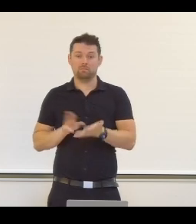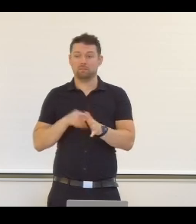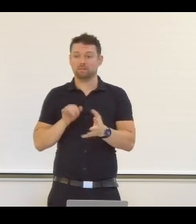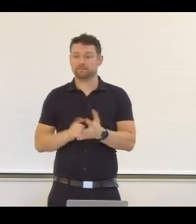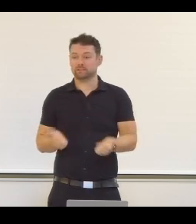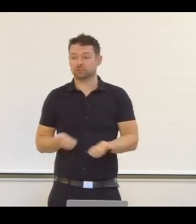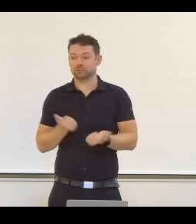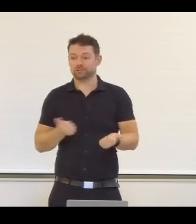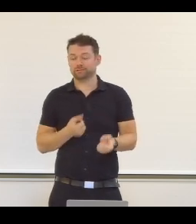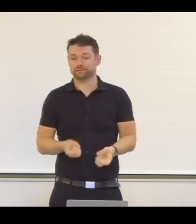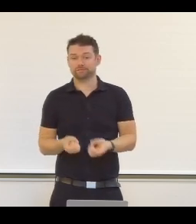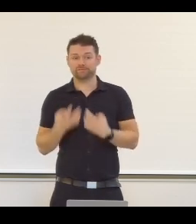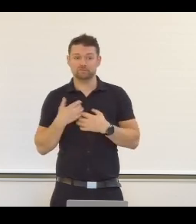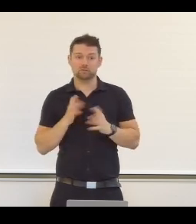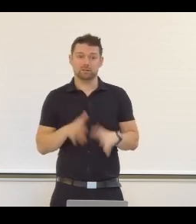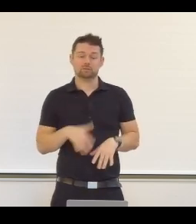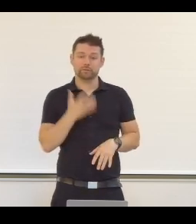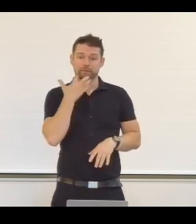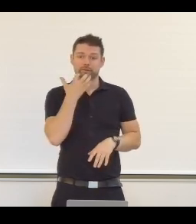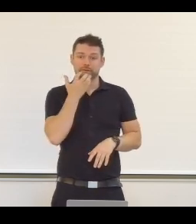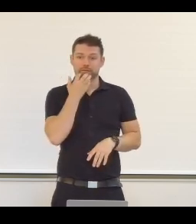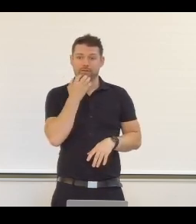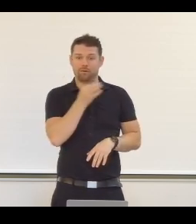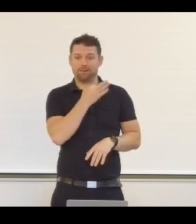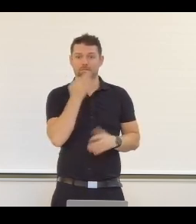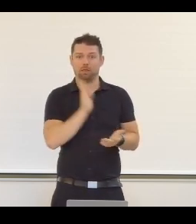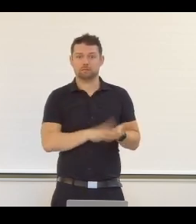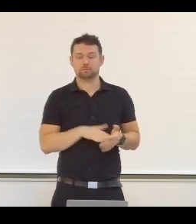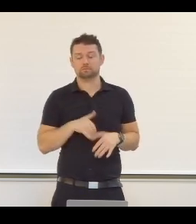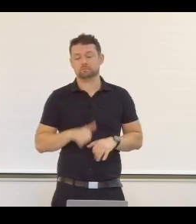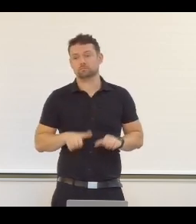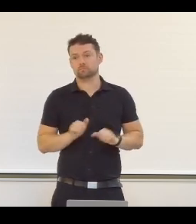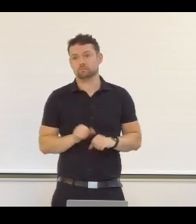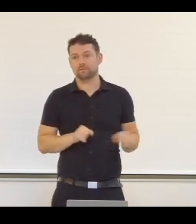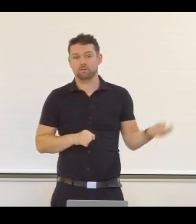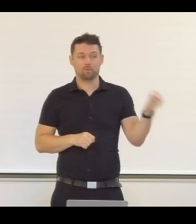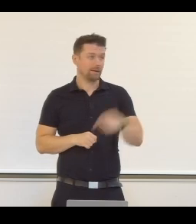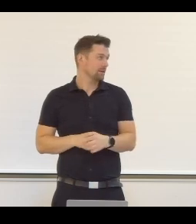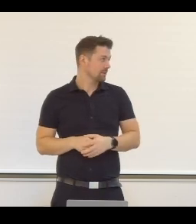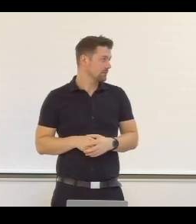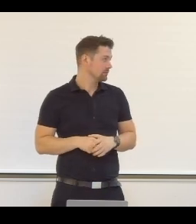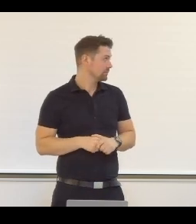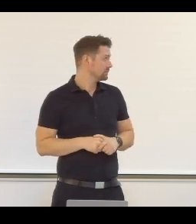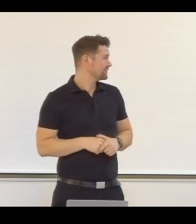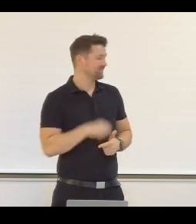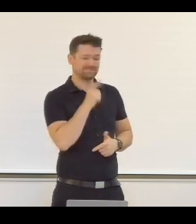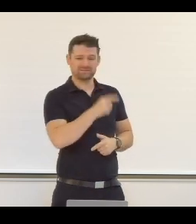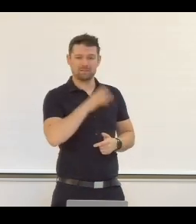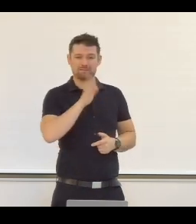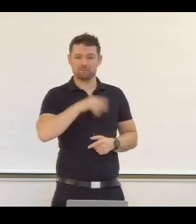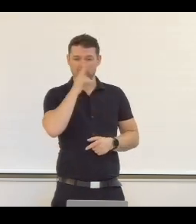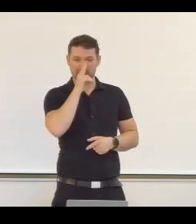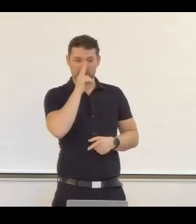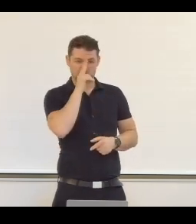Now we just had 8 months to come back. And so just to give you an idea, this is a picture taken from the kitchen with